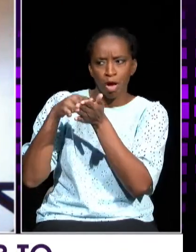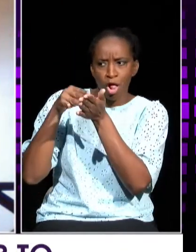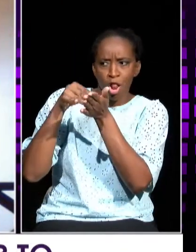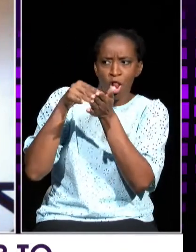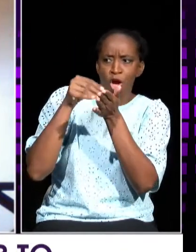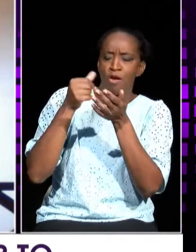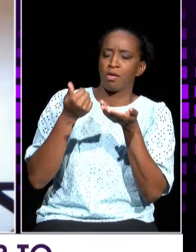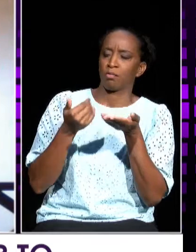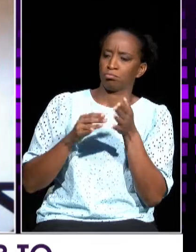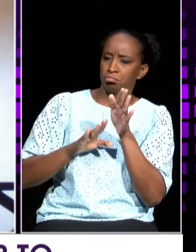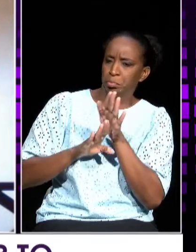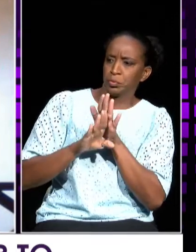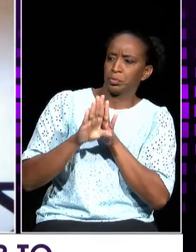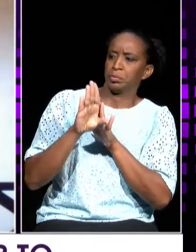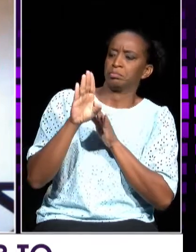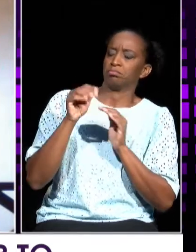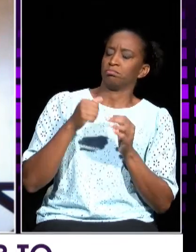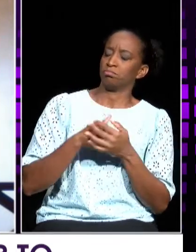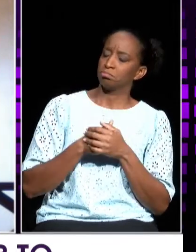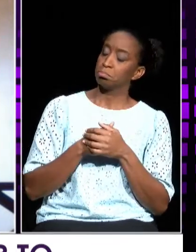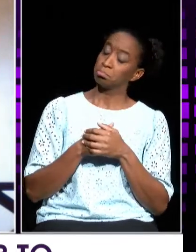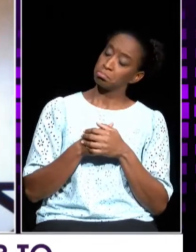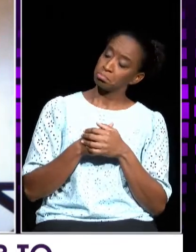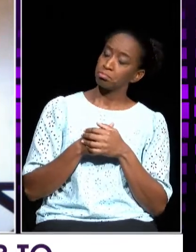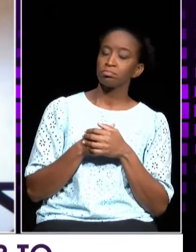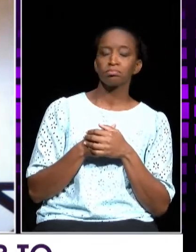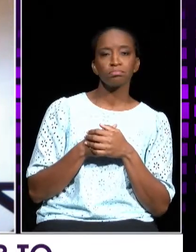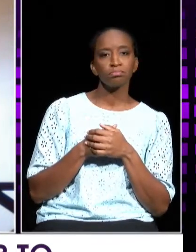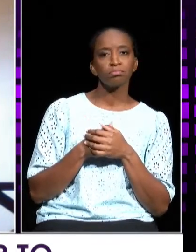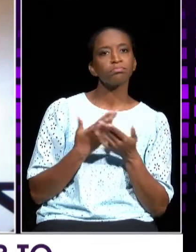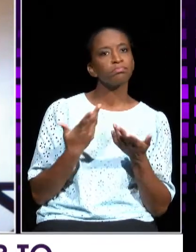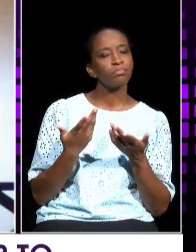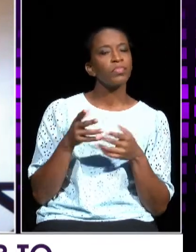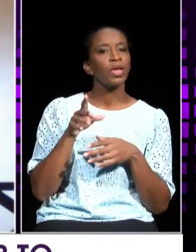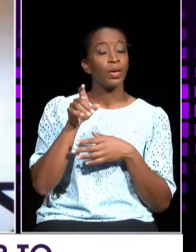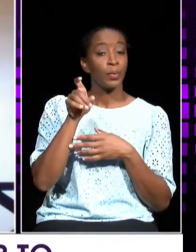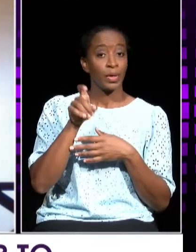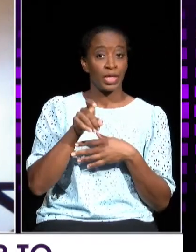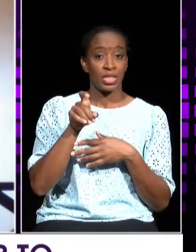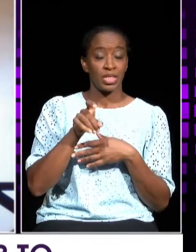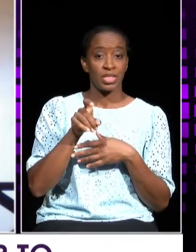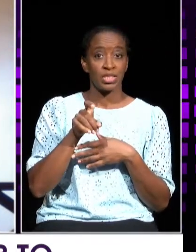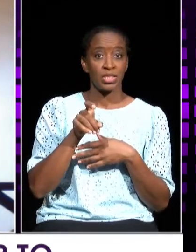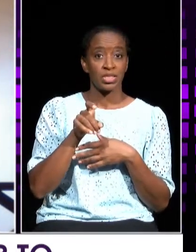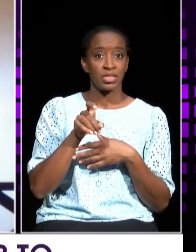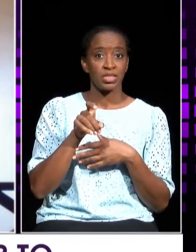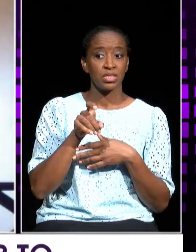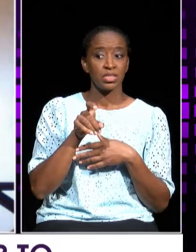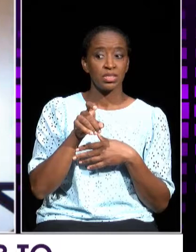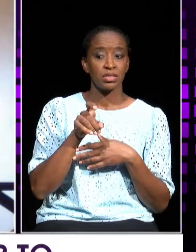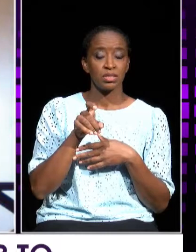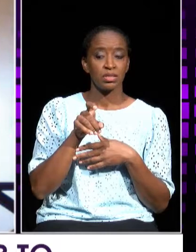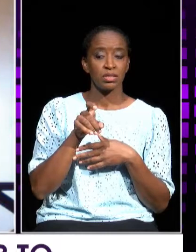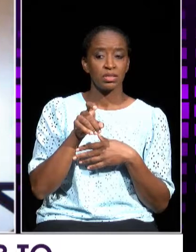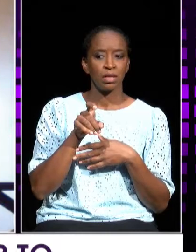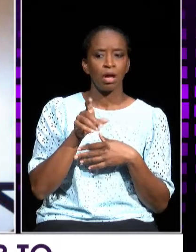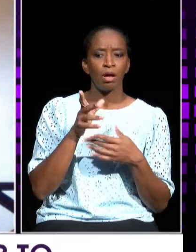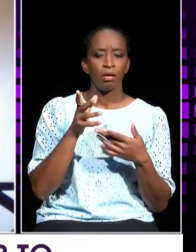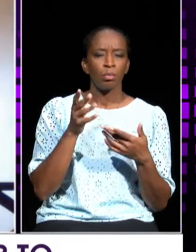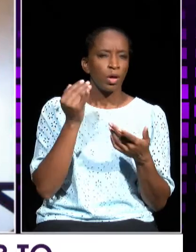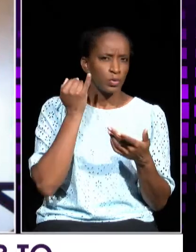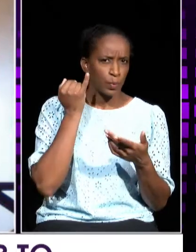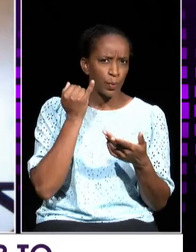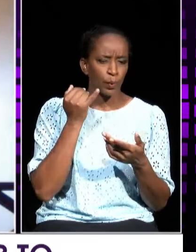now to use the block. We need to use that. If that is where our young people are at, then we have to go